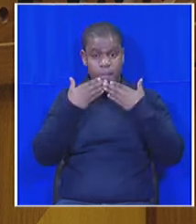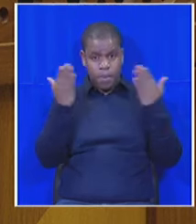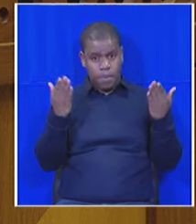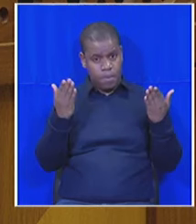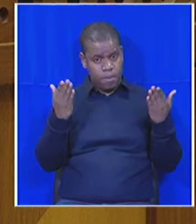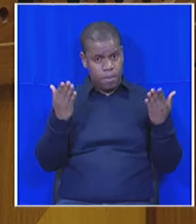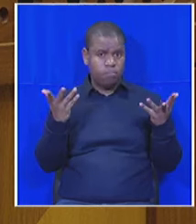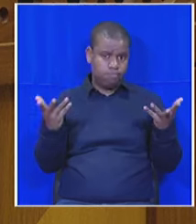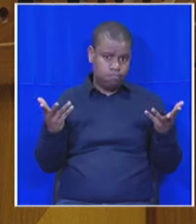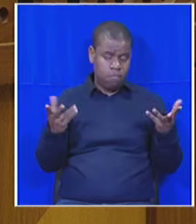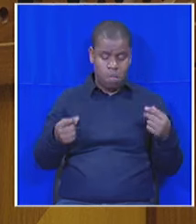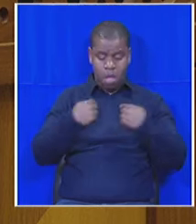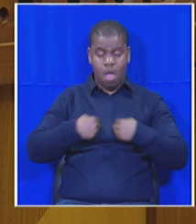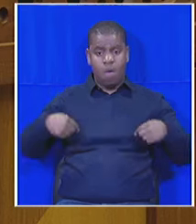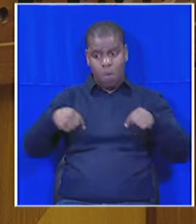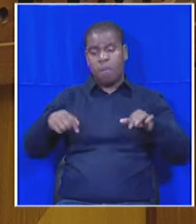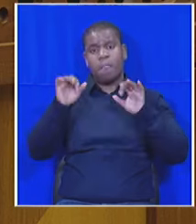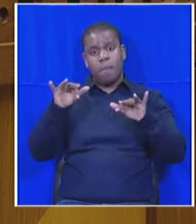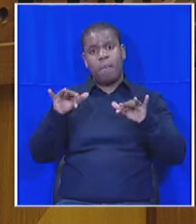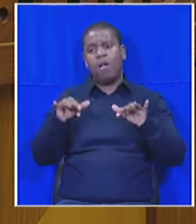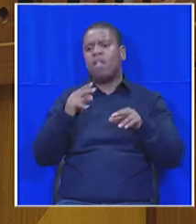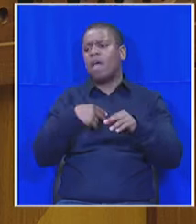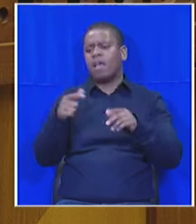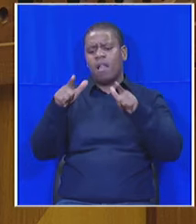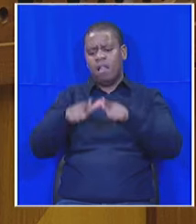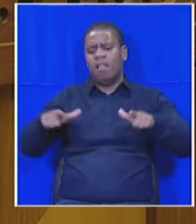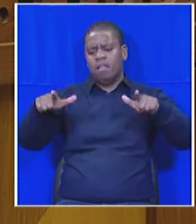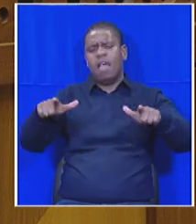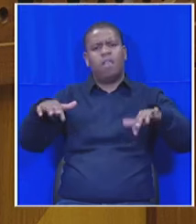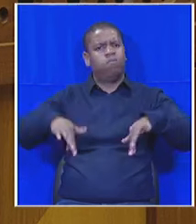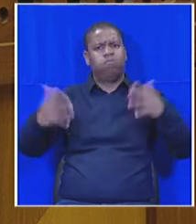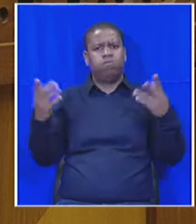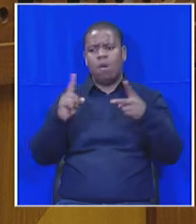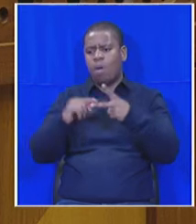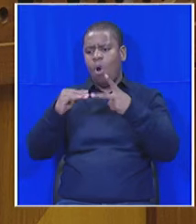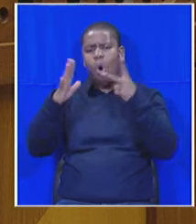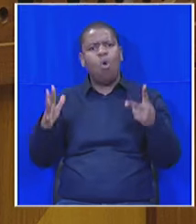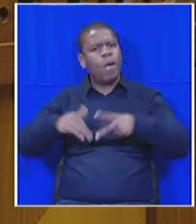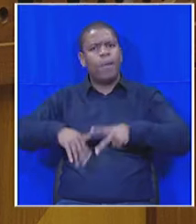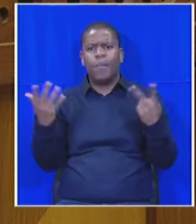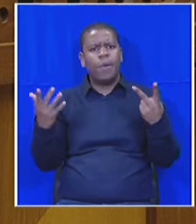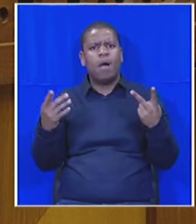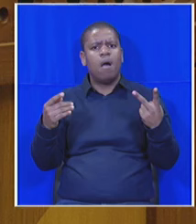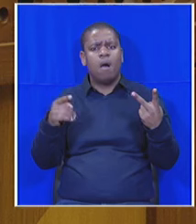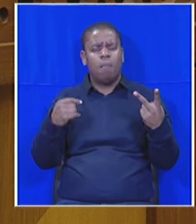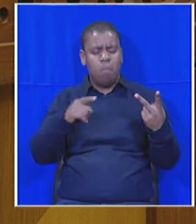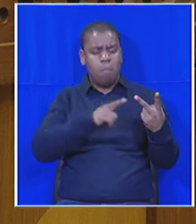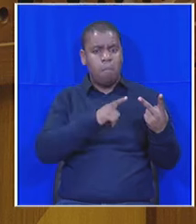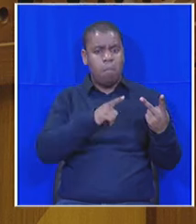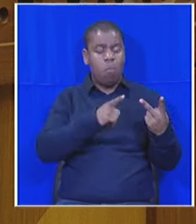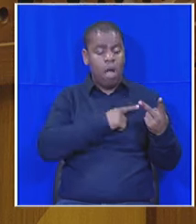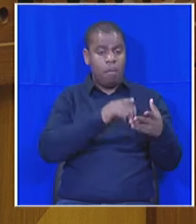this? Our people are sitting landless and homeless because of lack of system that are less electoral